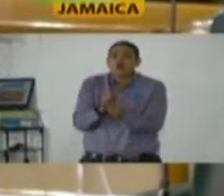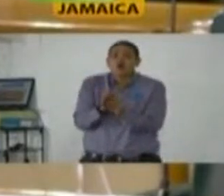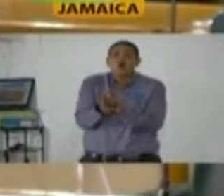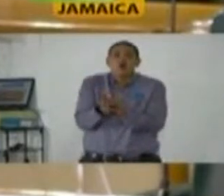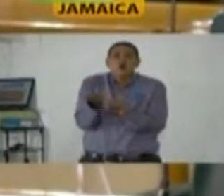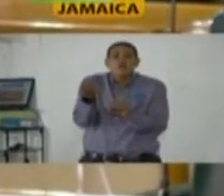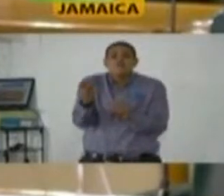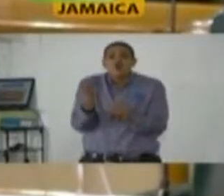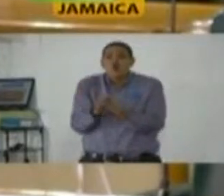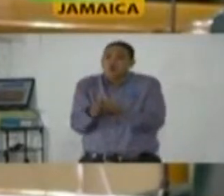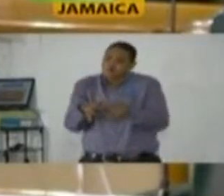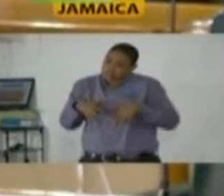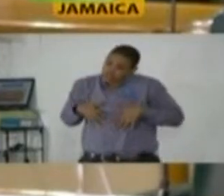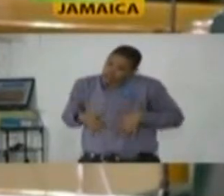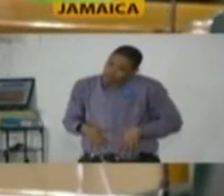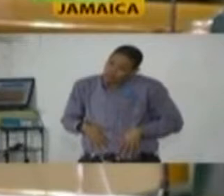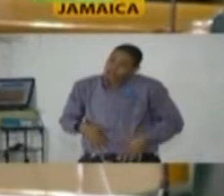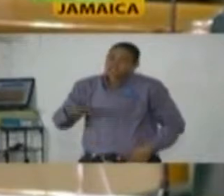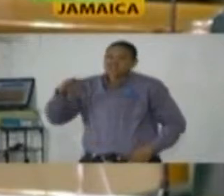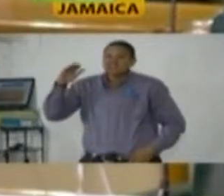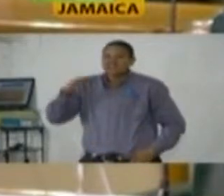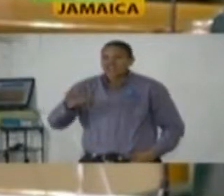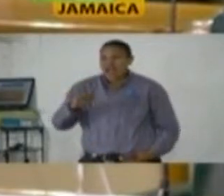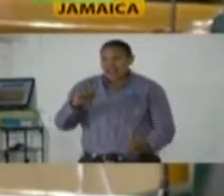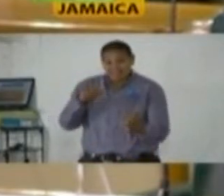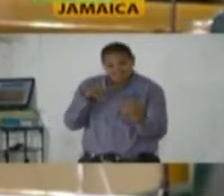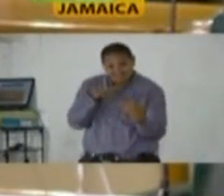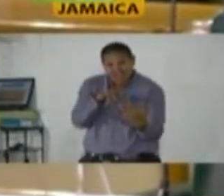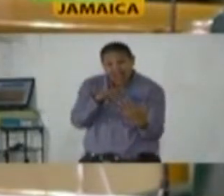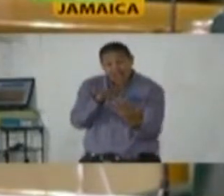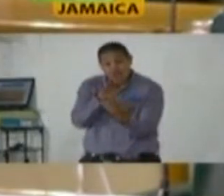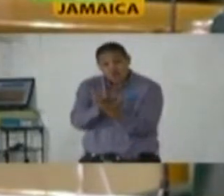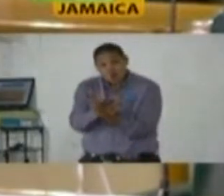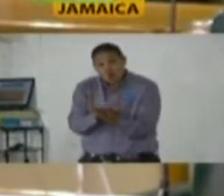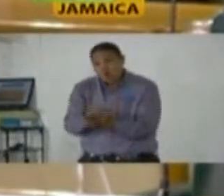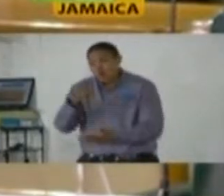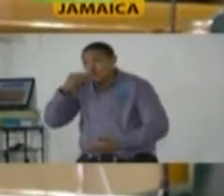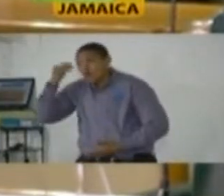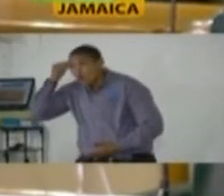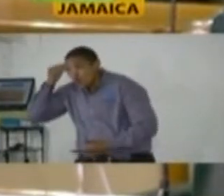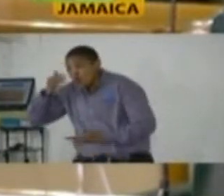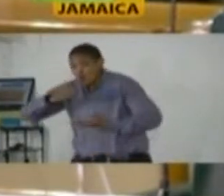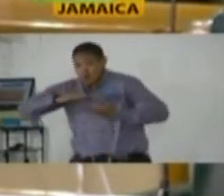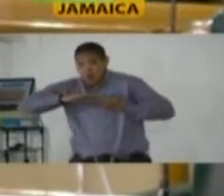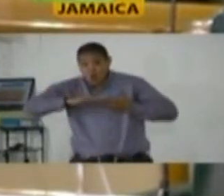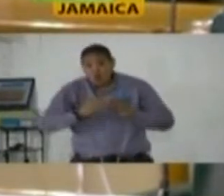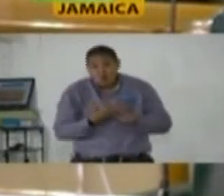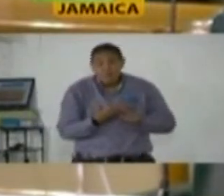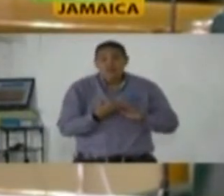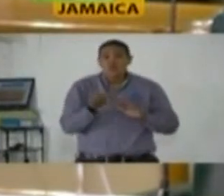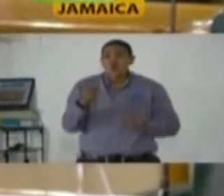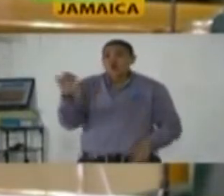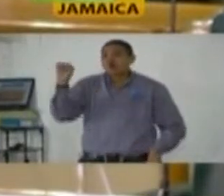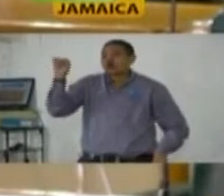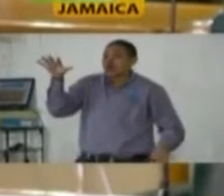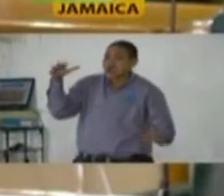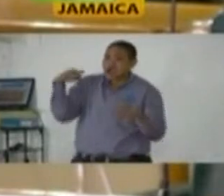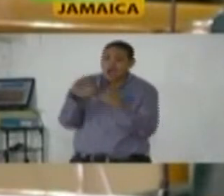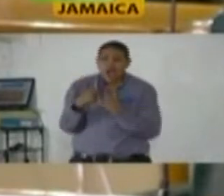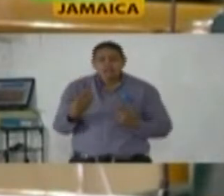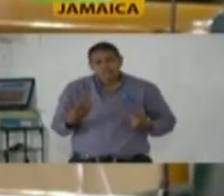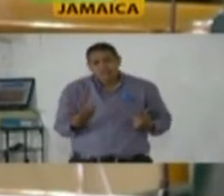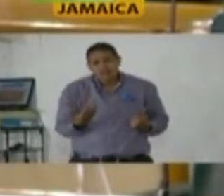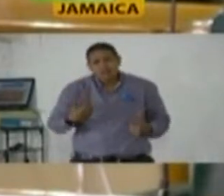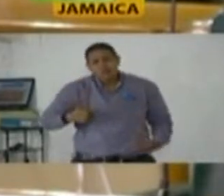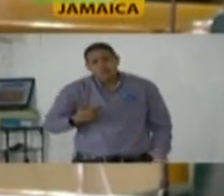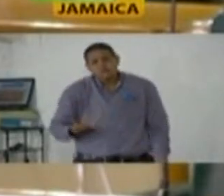COVID depression, violence in school, the home, the community, or motor vehicle accident, we extend